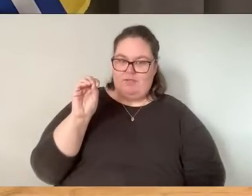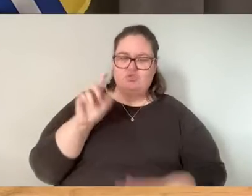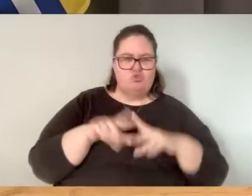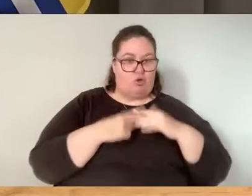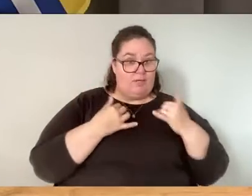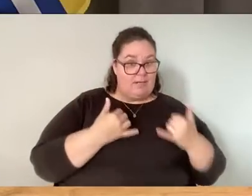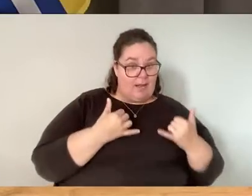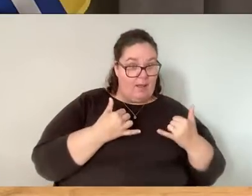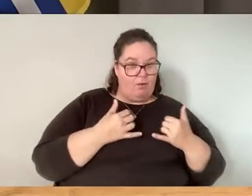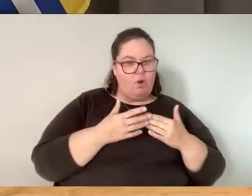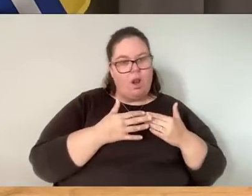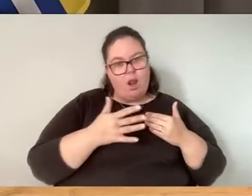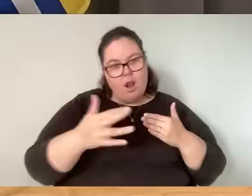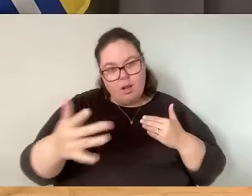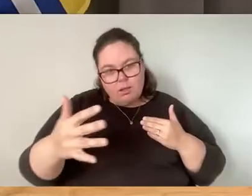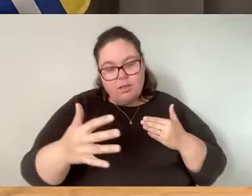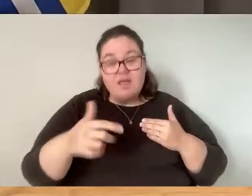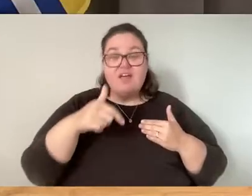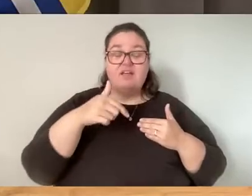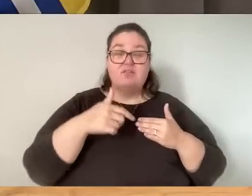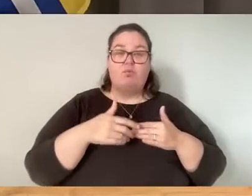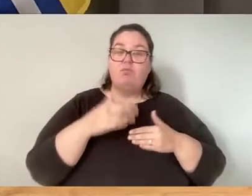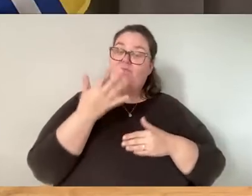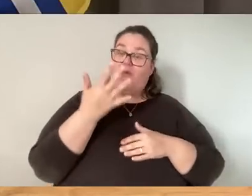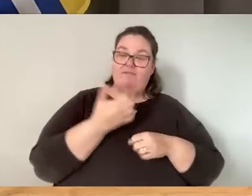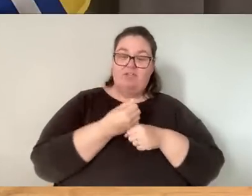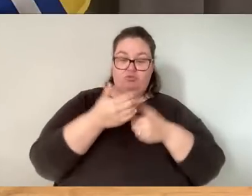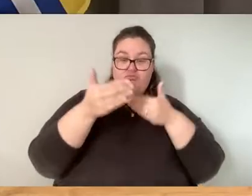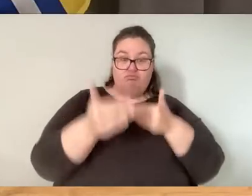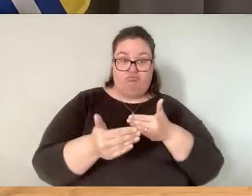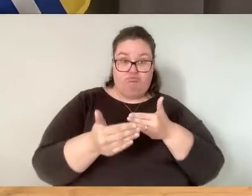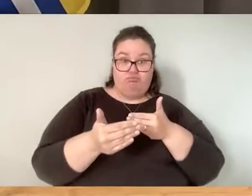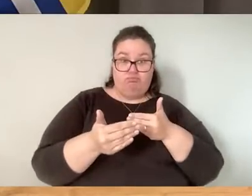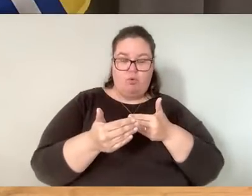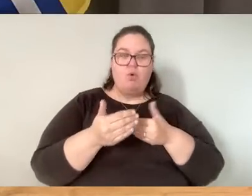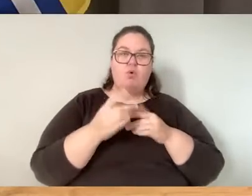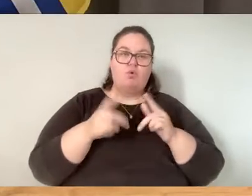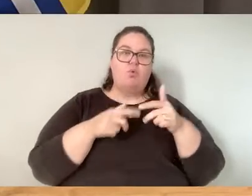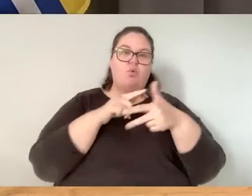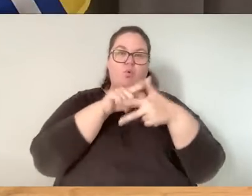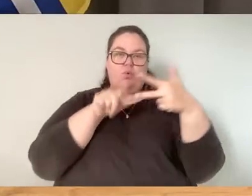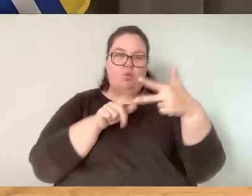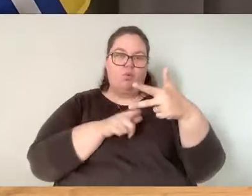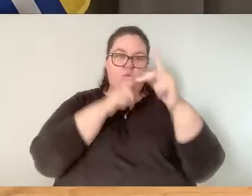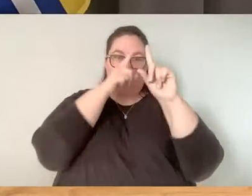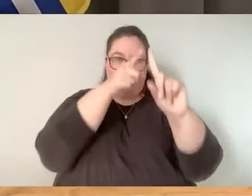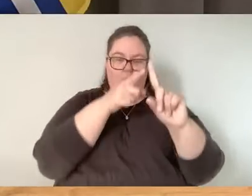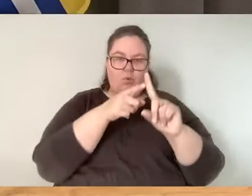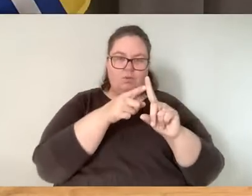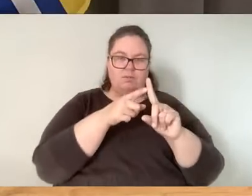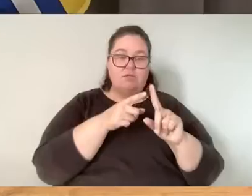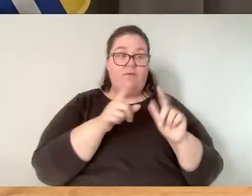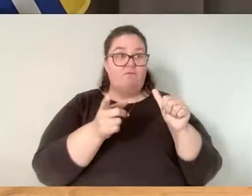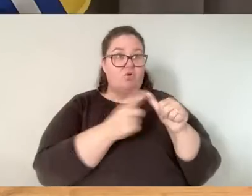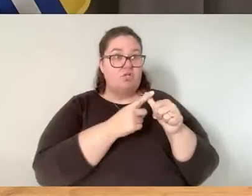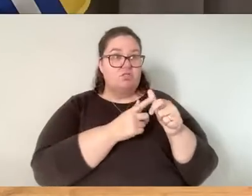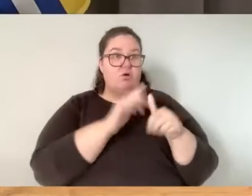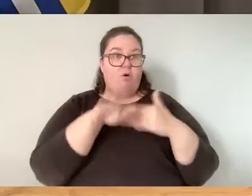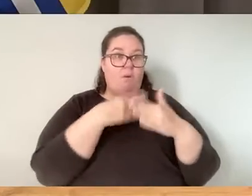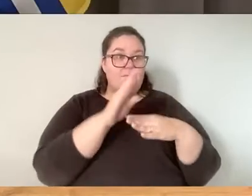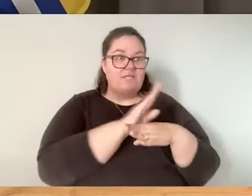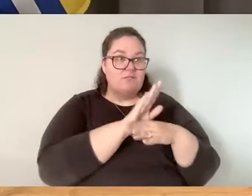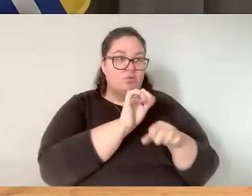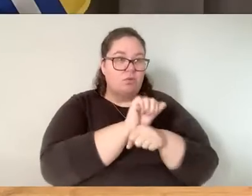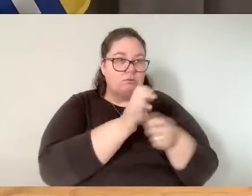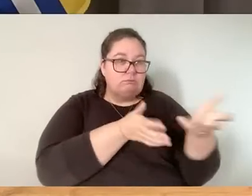years, has 3 goals: to work with all sectors to identify and remove barriers, to create a